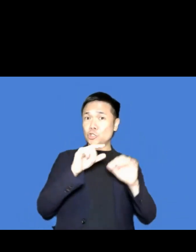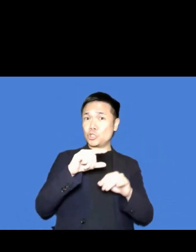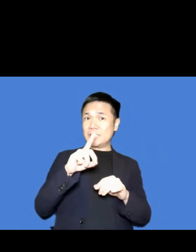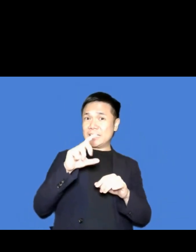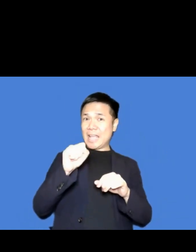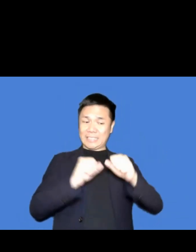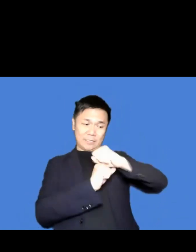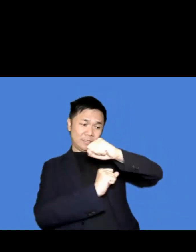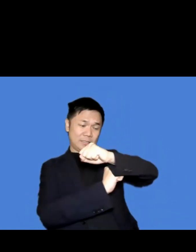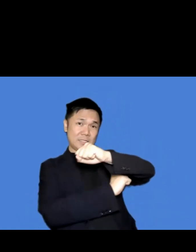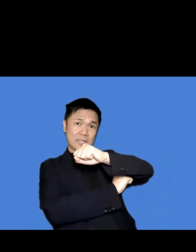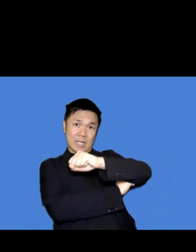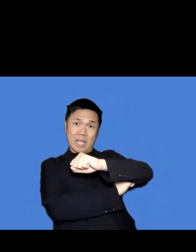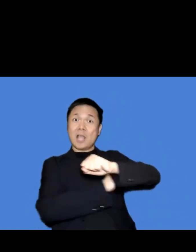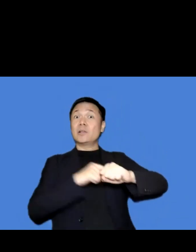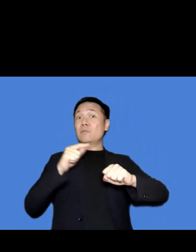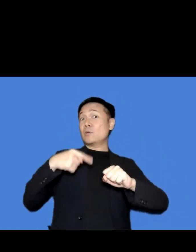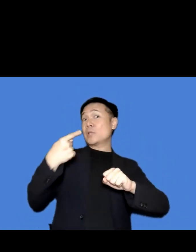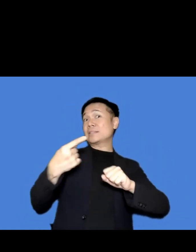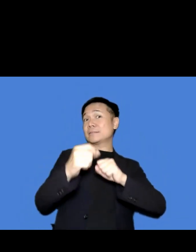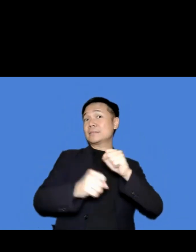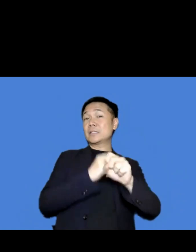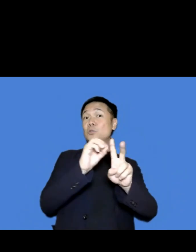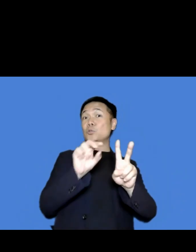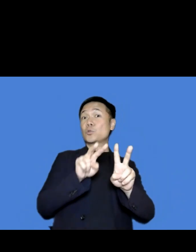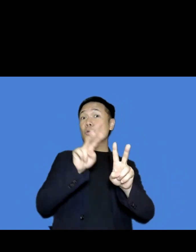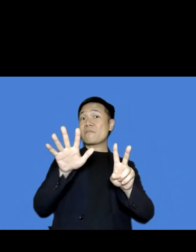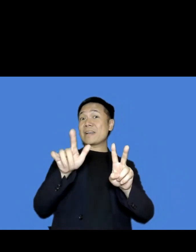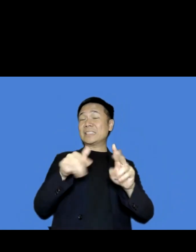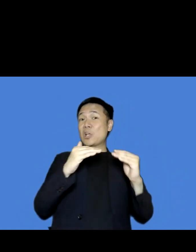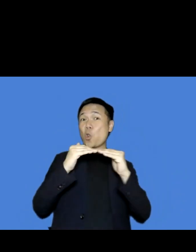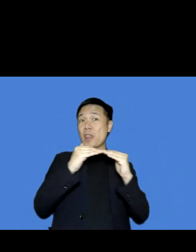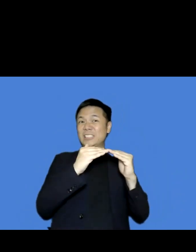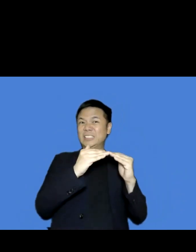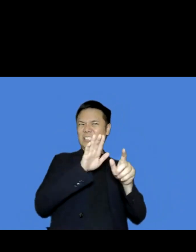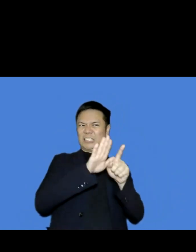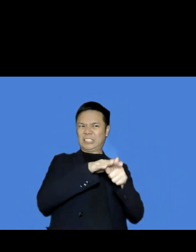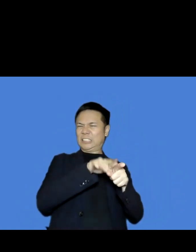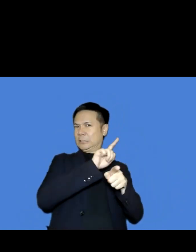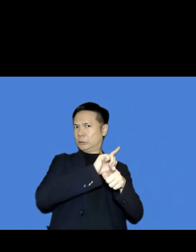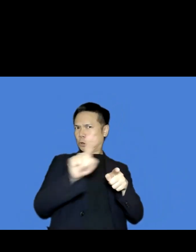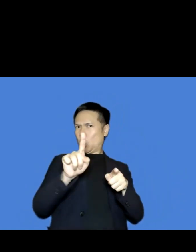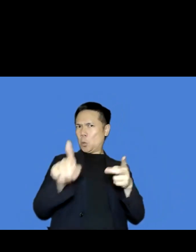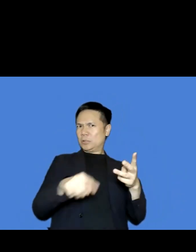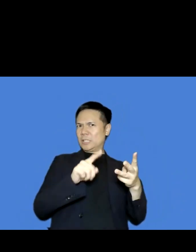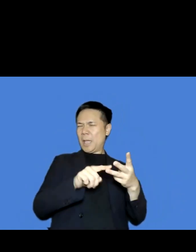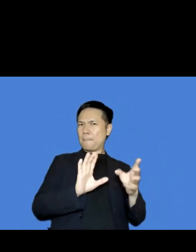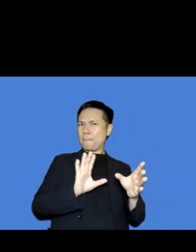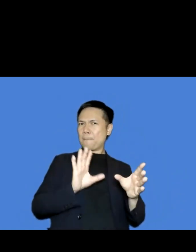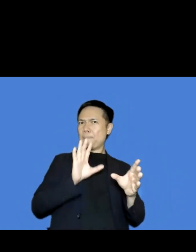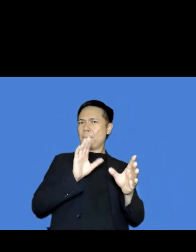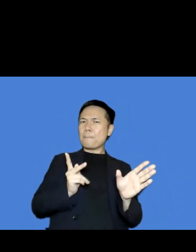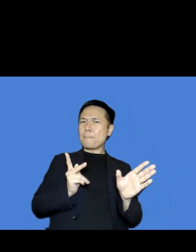equality, non-discrimination, and participation. This cannot happen without political participation of persons with